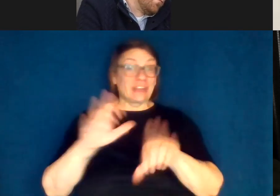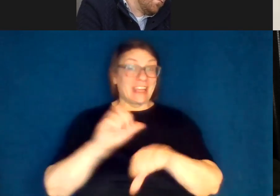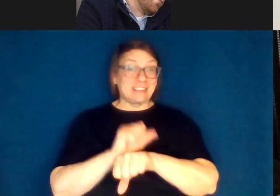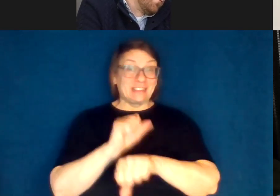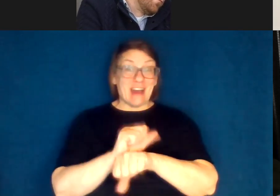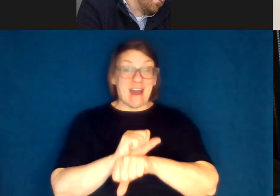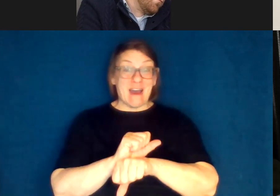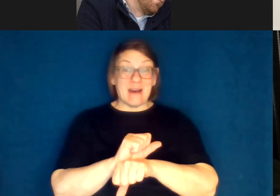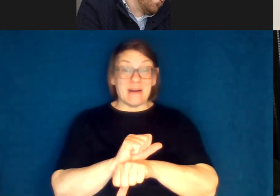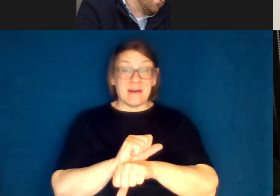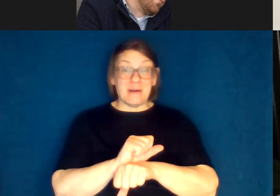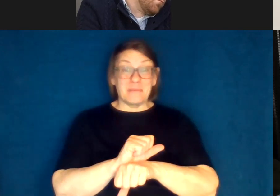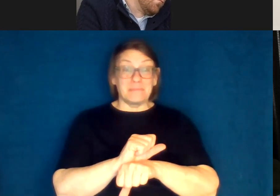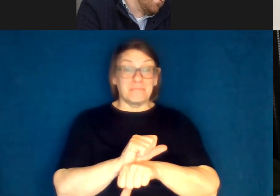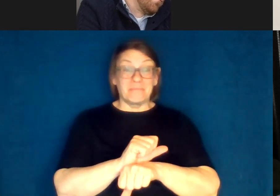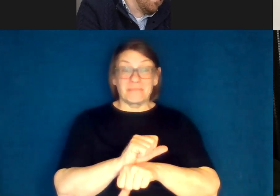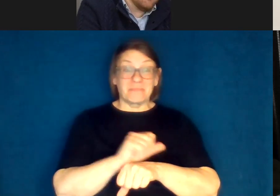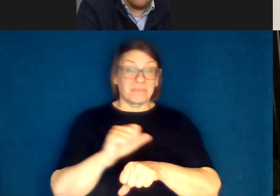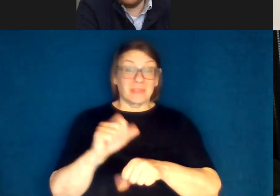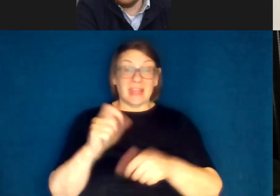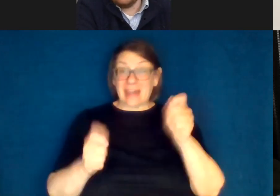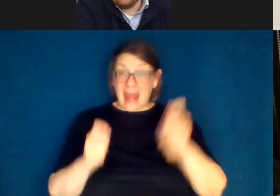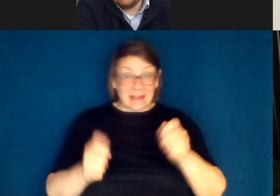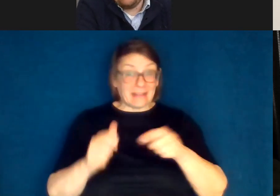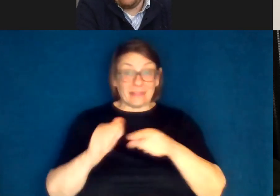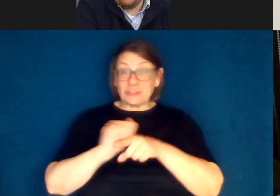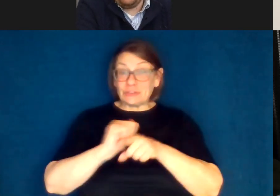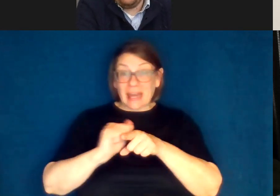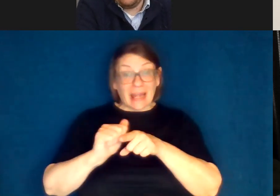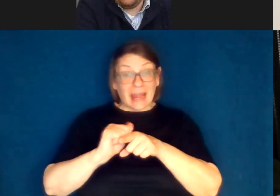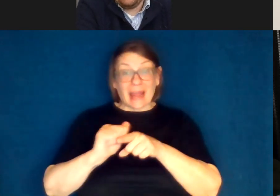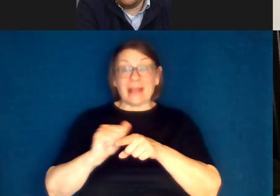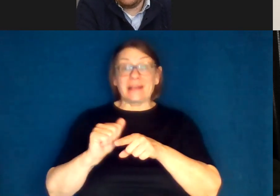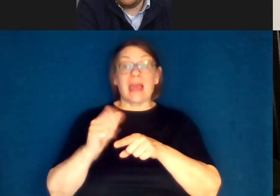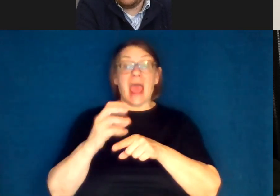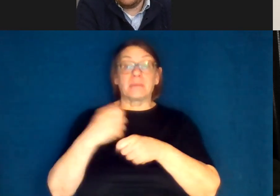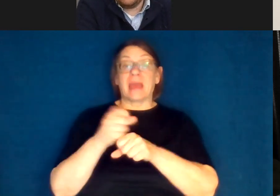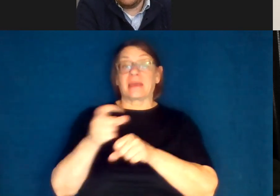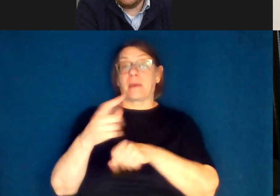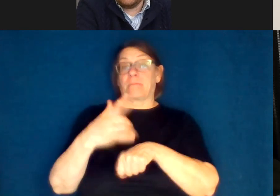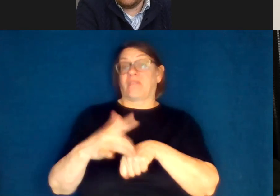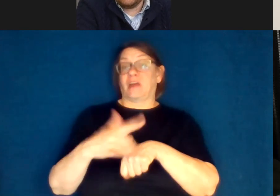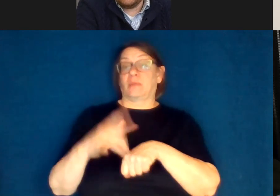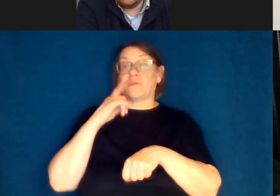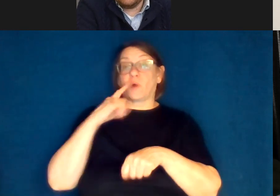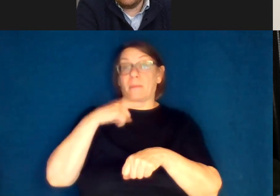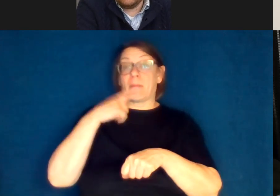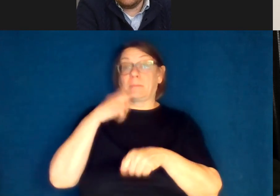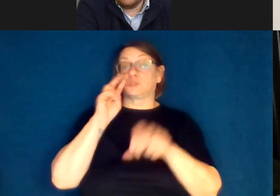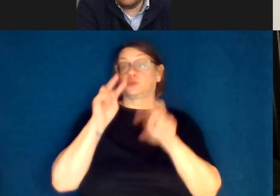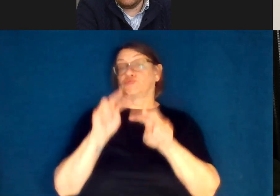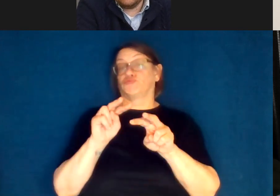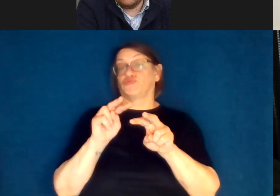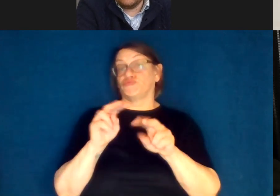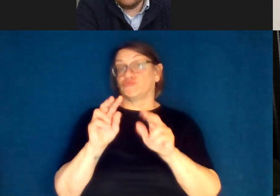those trainings and editing them and making them available for the public and for the